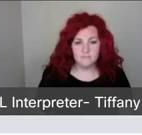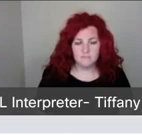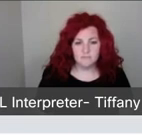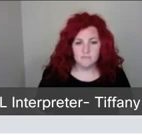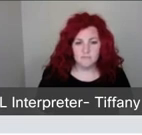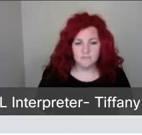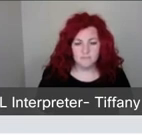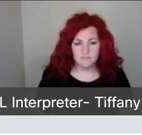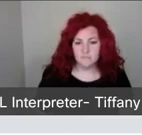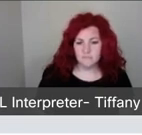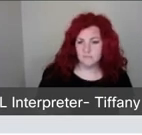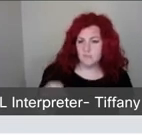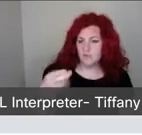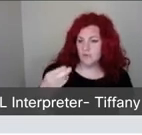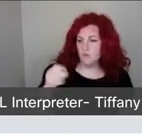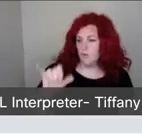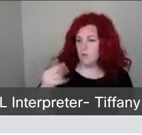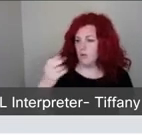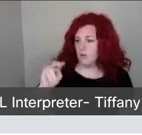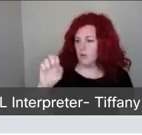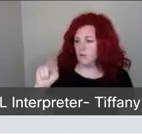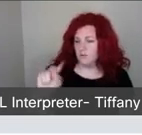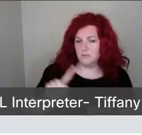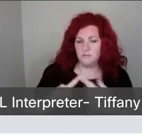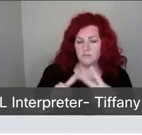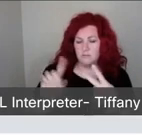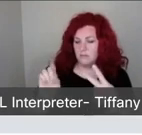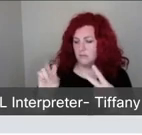Holly Hansen, and after Holly Hansen is Dave Berry.